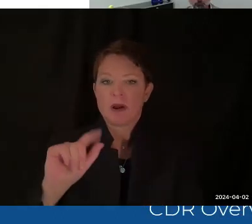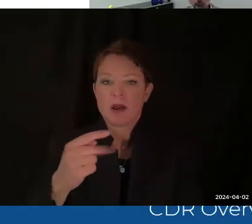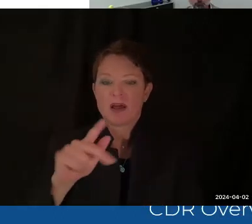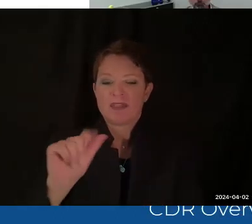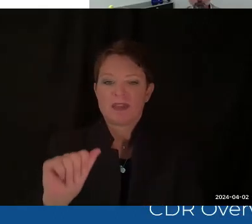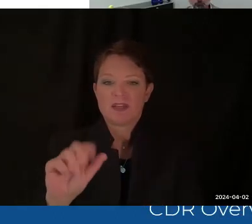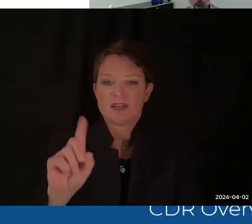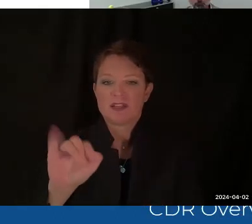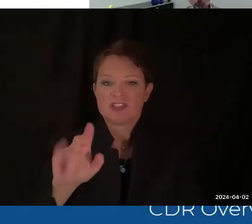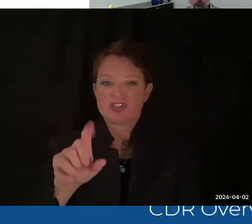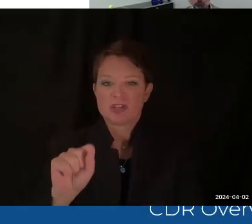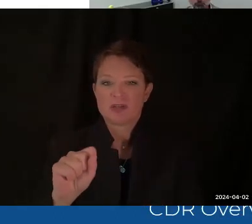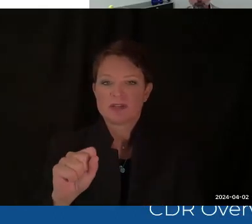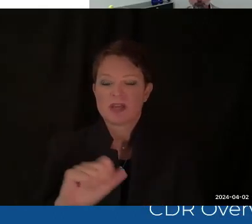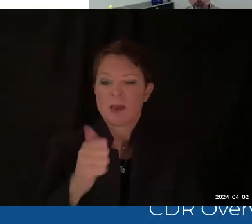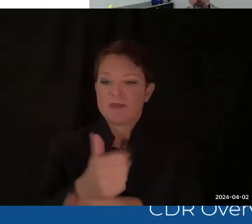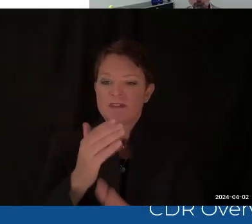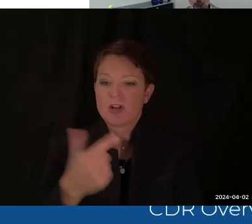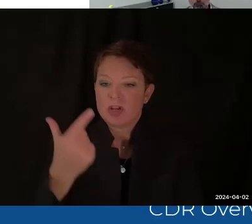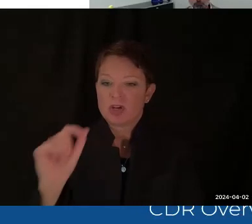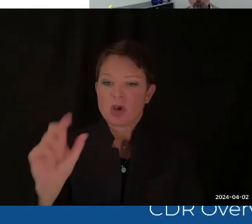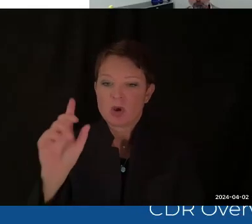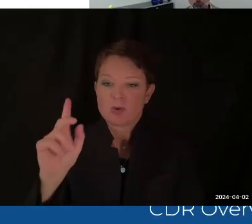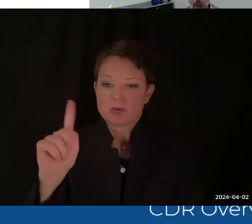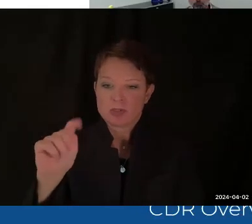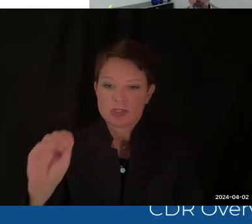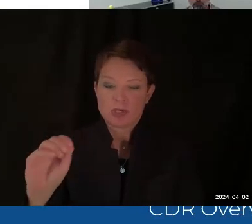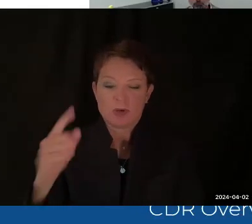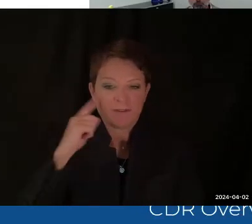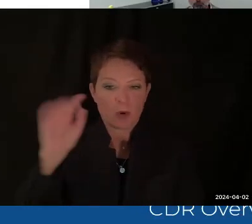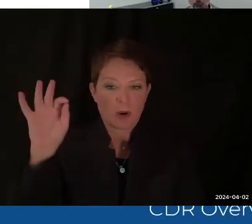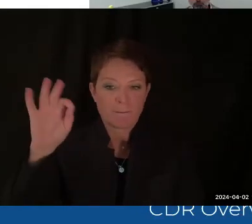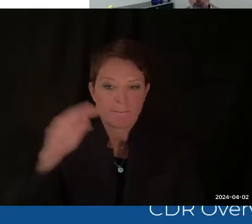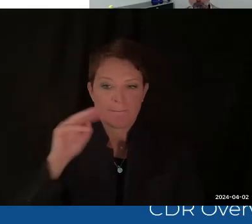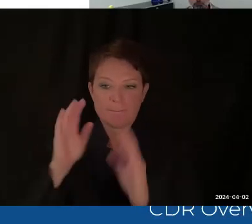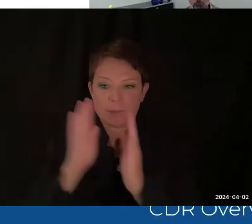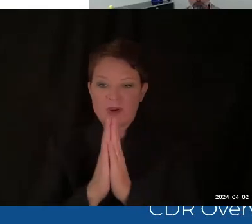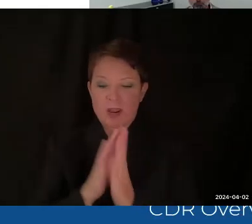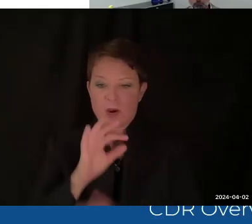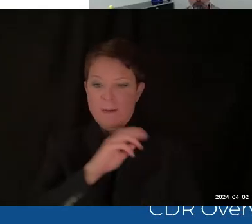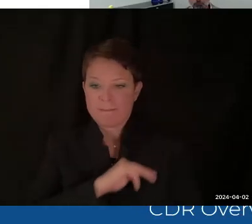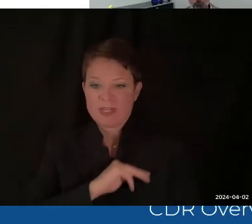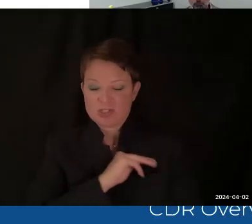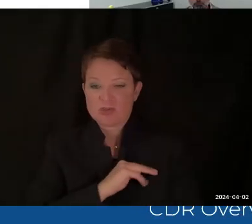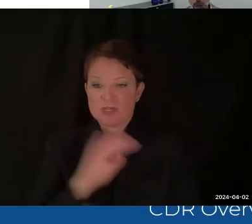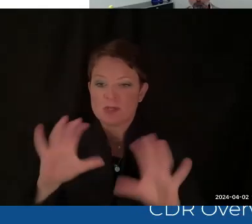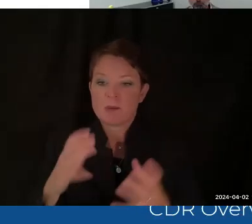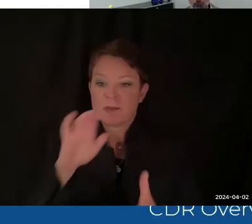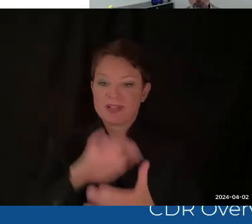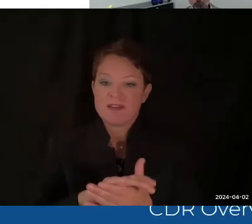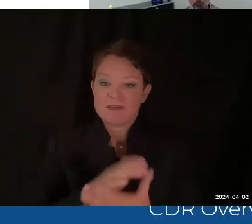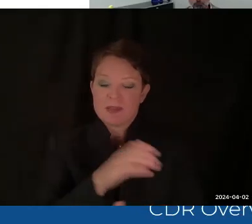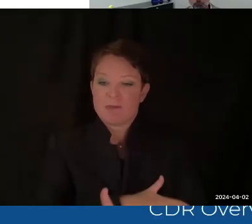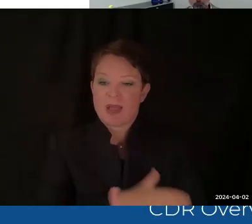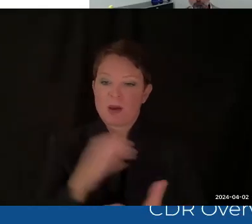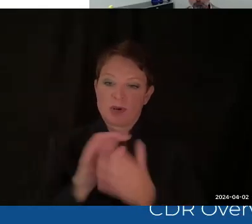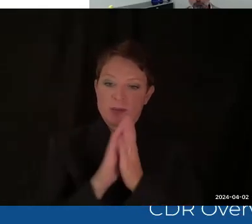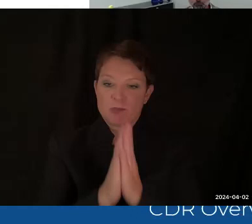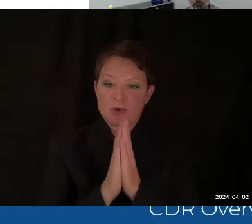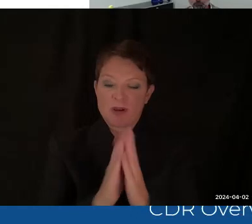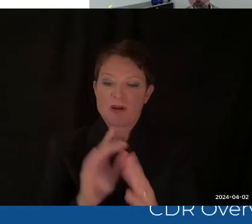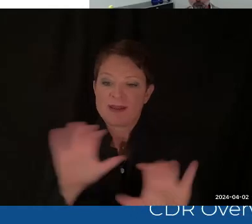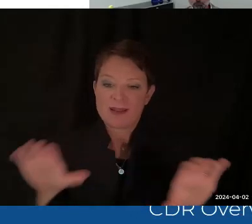DeShields, and I am the founder of Go To Prayer Ministries. At Go To Prayer Ministries, we believe in the power of prayer and actively